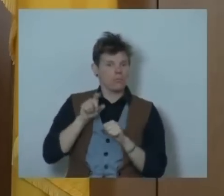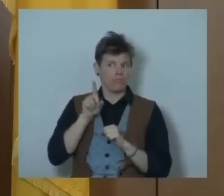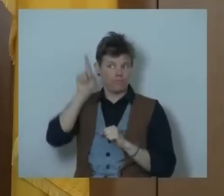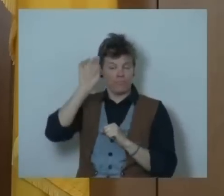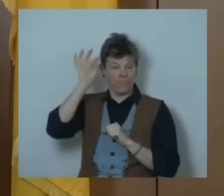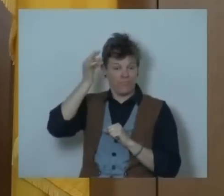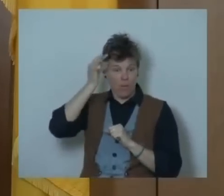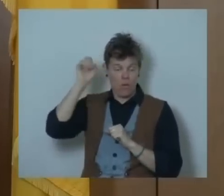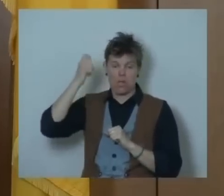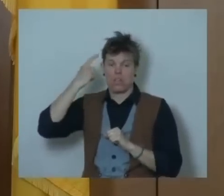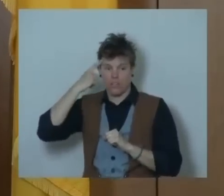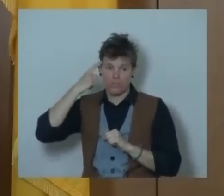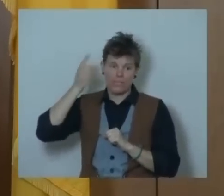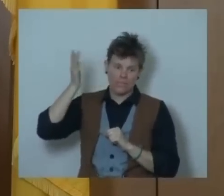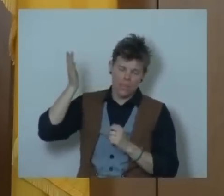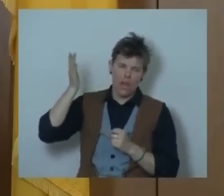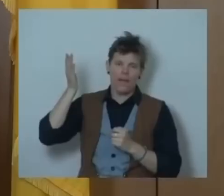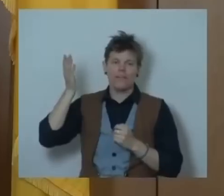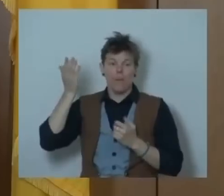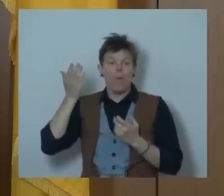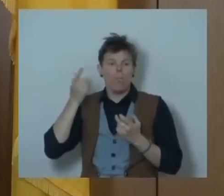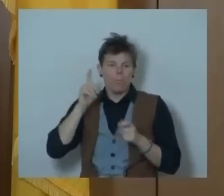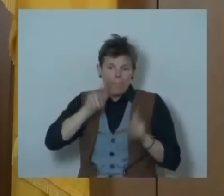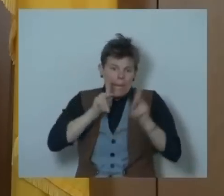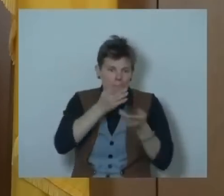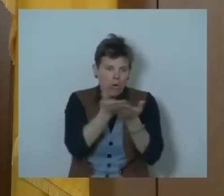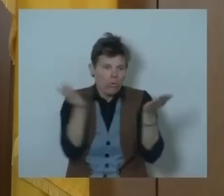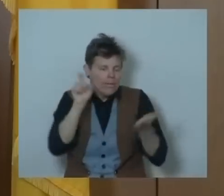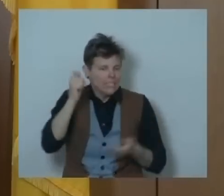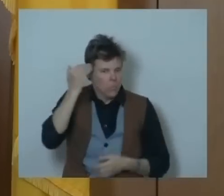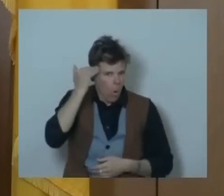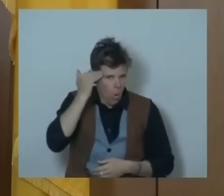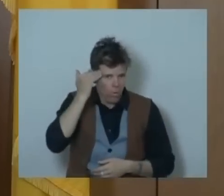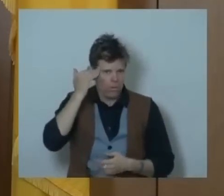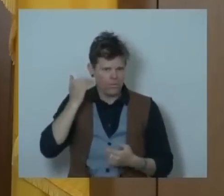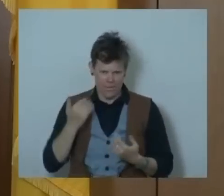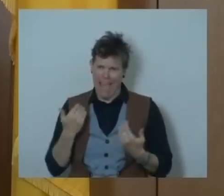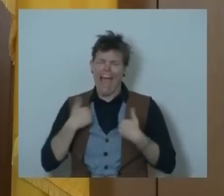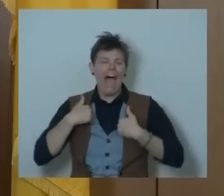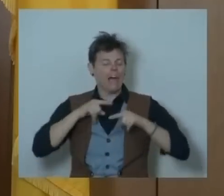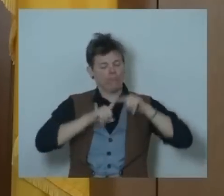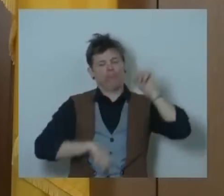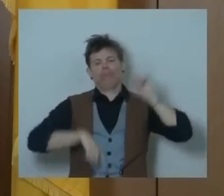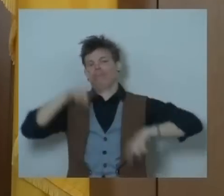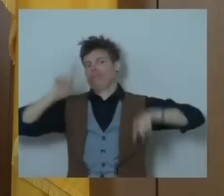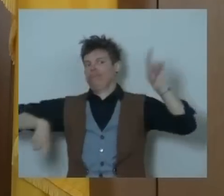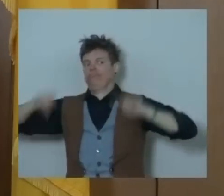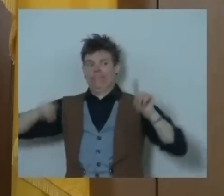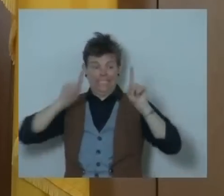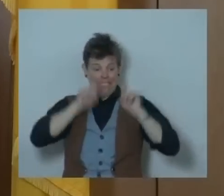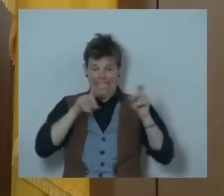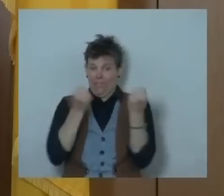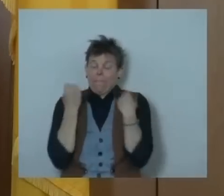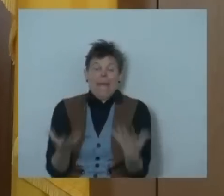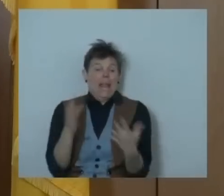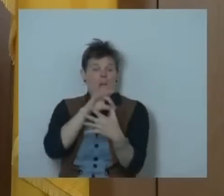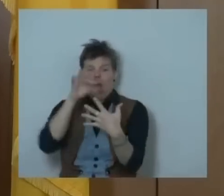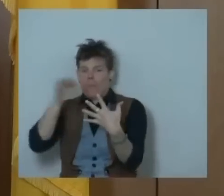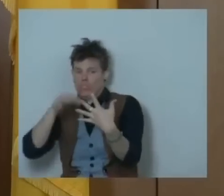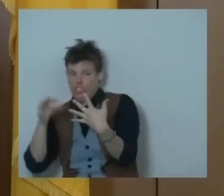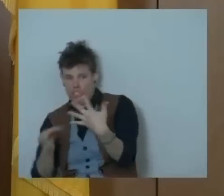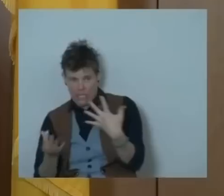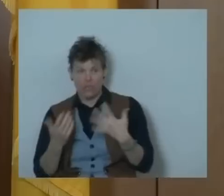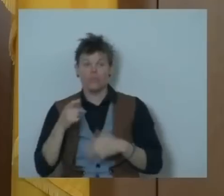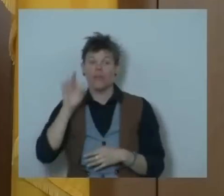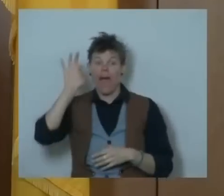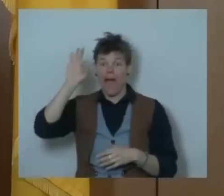I mean, because that's something people need to know. Look, there's been a lot of testing supplies available, but unless the FDA approves it, you